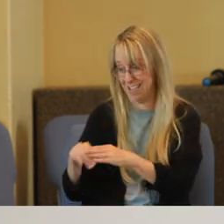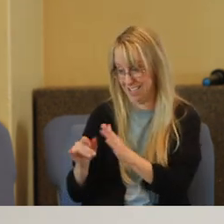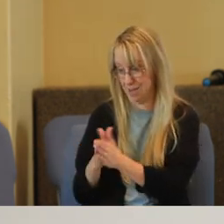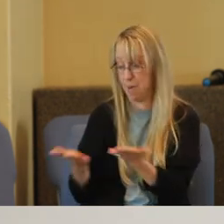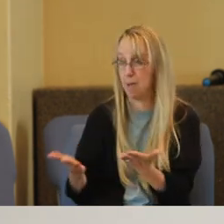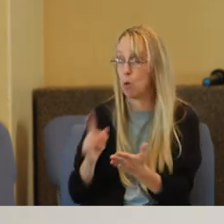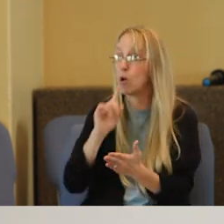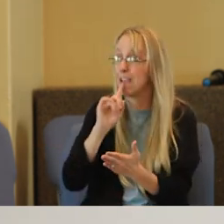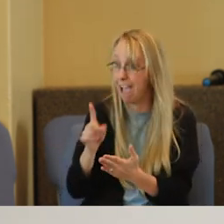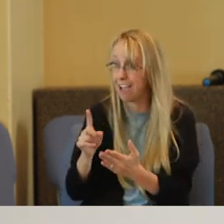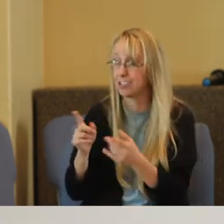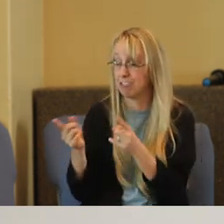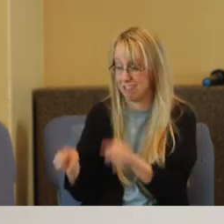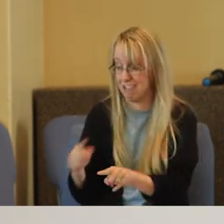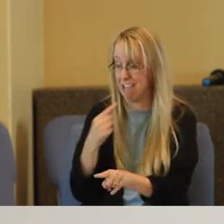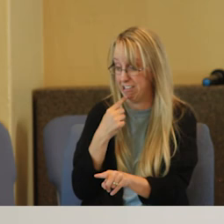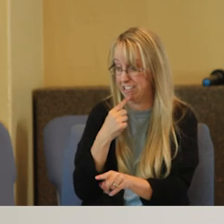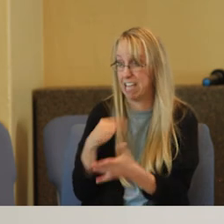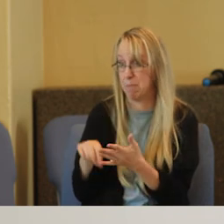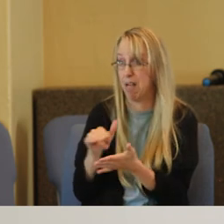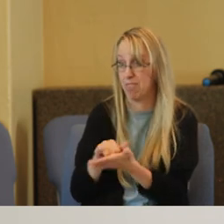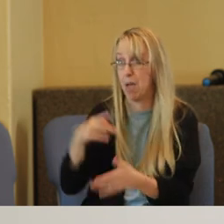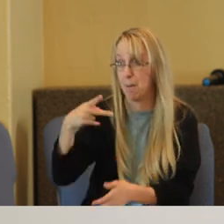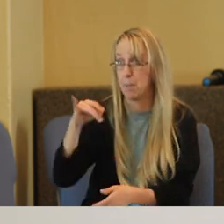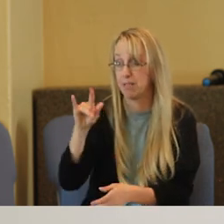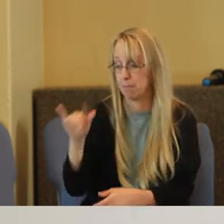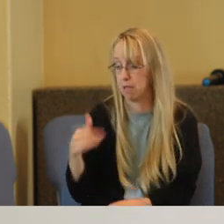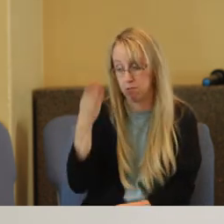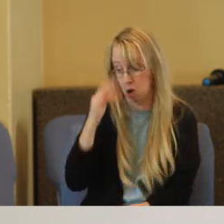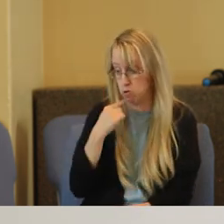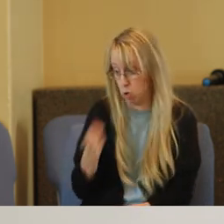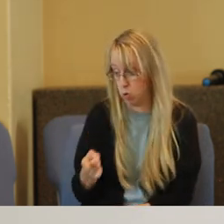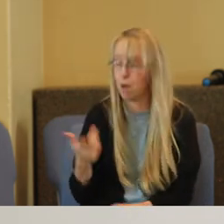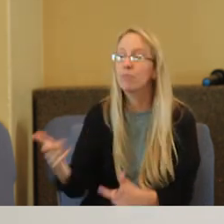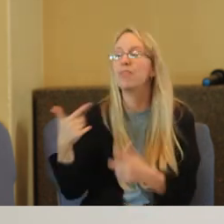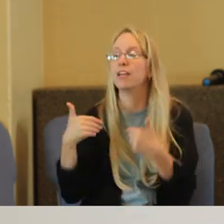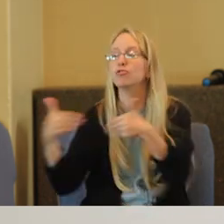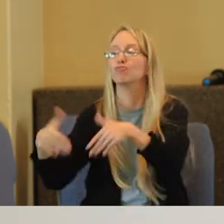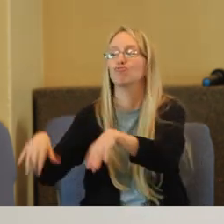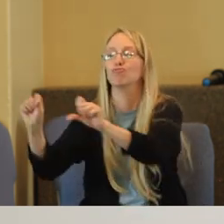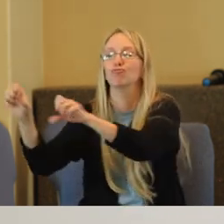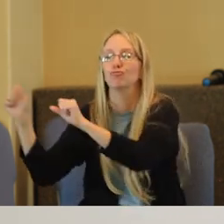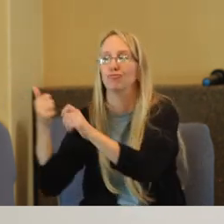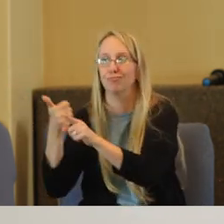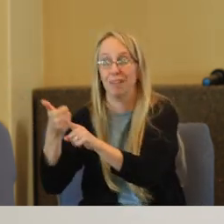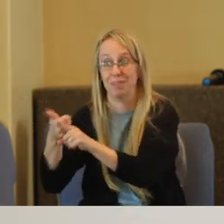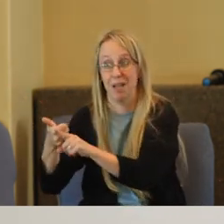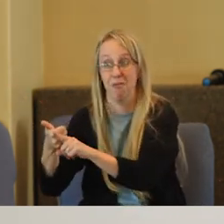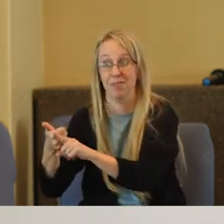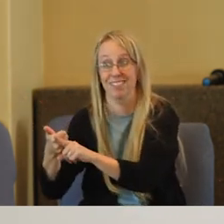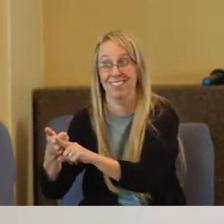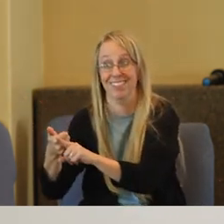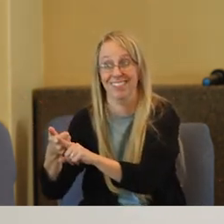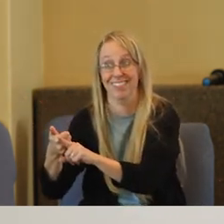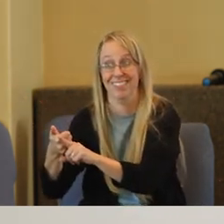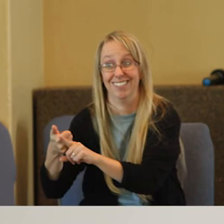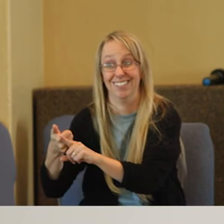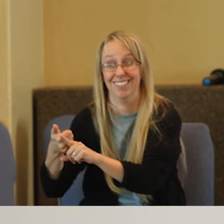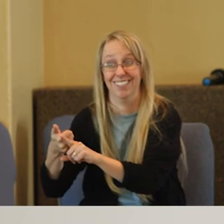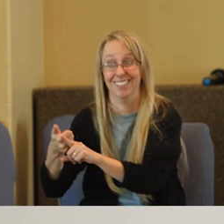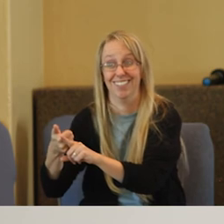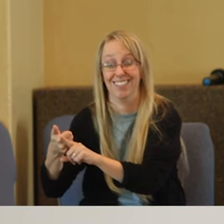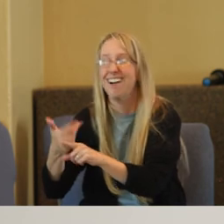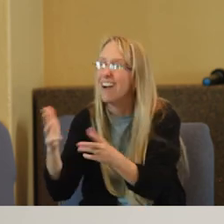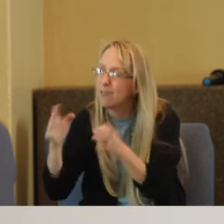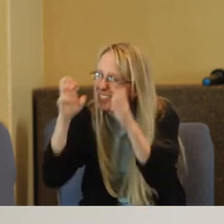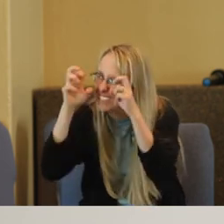what it actually had to say. God didn't tell them anything. They took matters into their own hands, didn't they? If we just educate